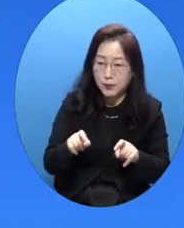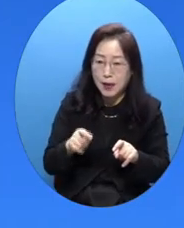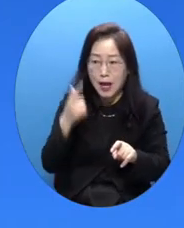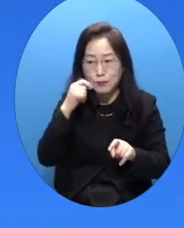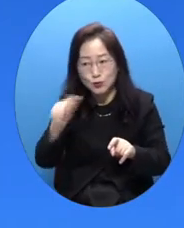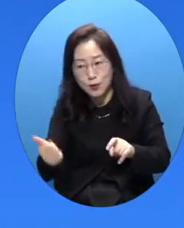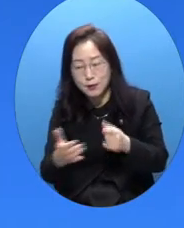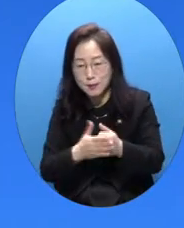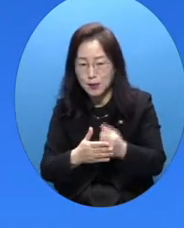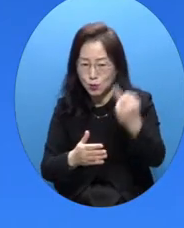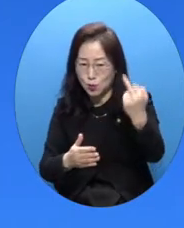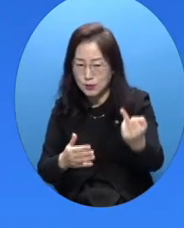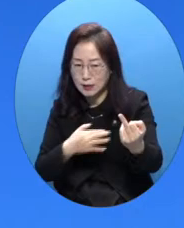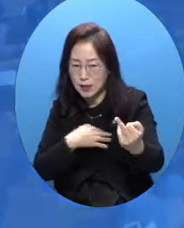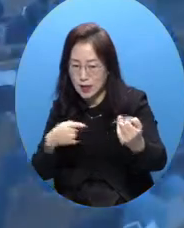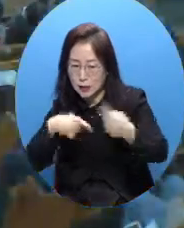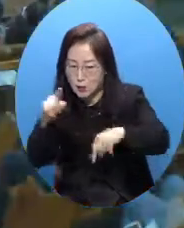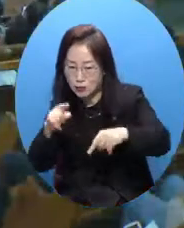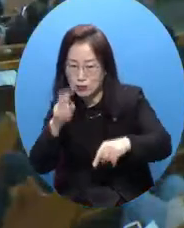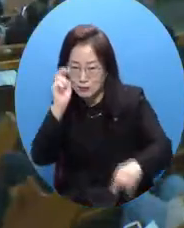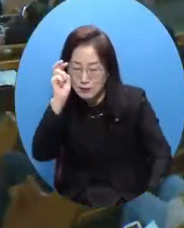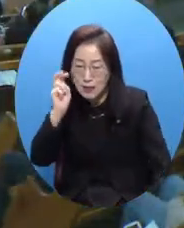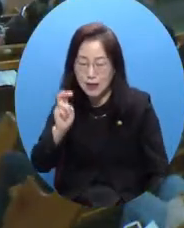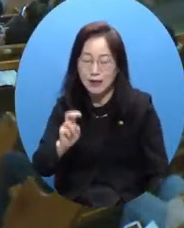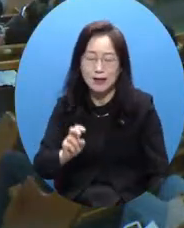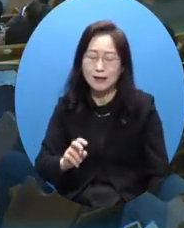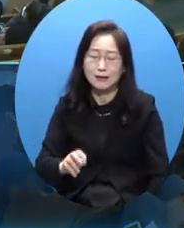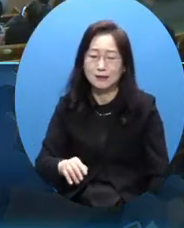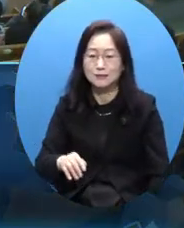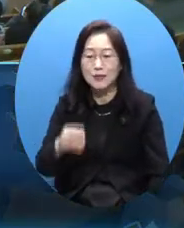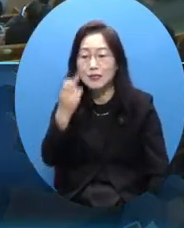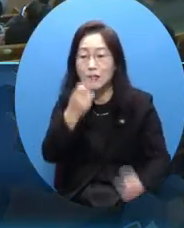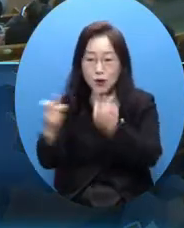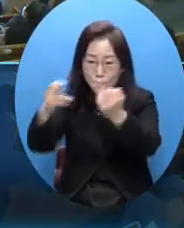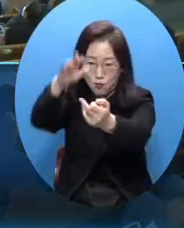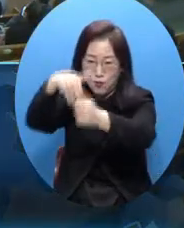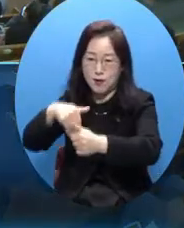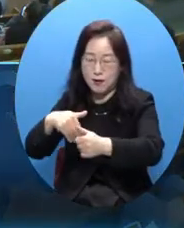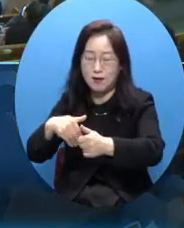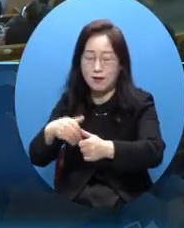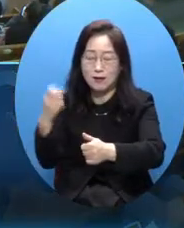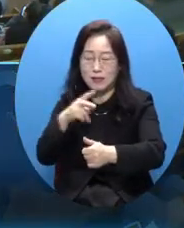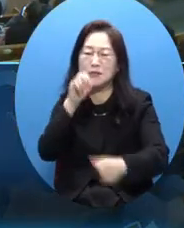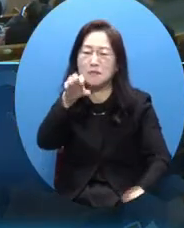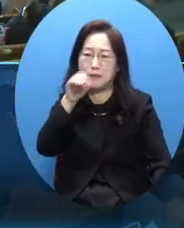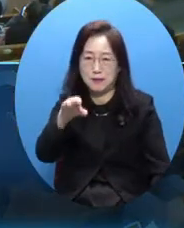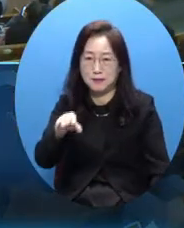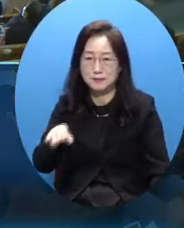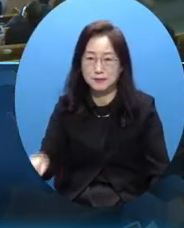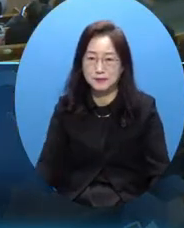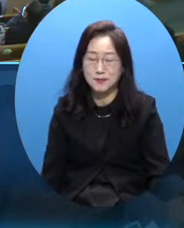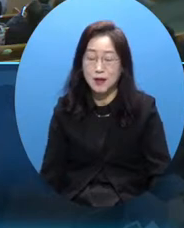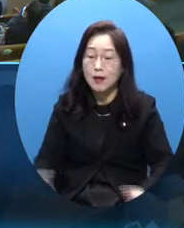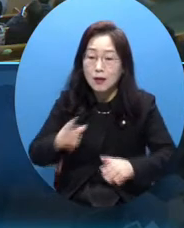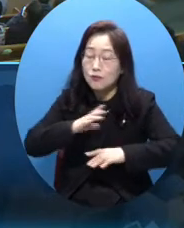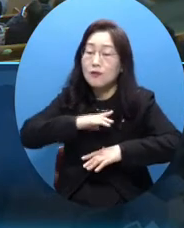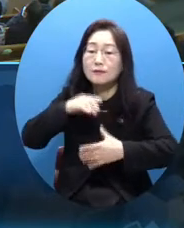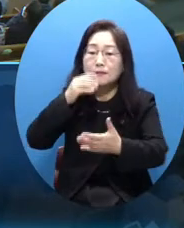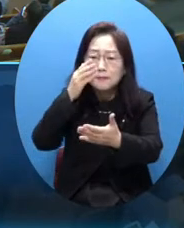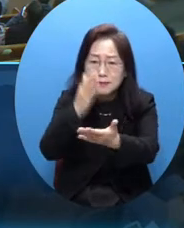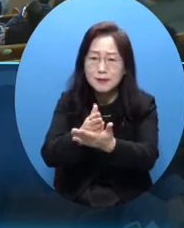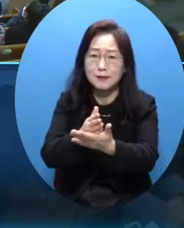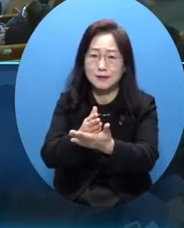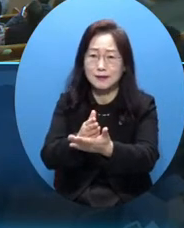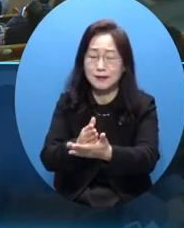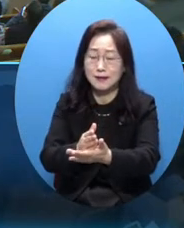forgiveness feeling that he might punish them and revenge on him and then Joseph said 1519 said and but Joseph said to them